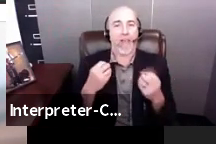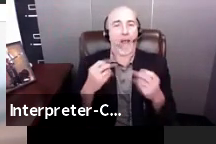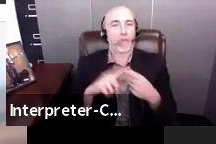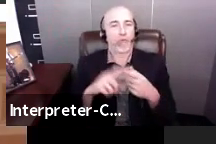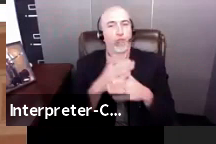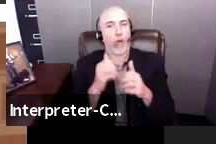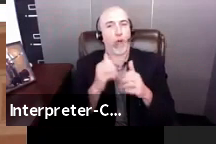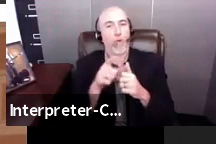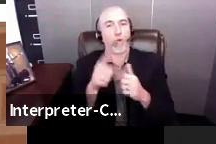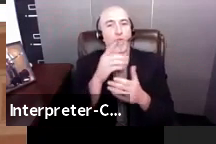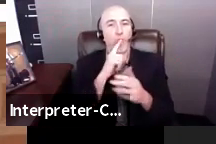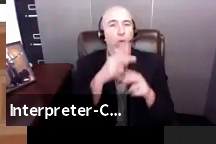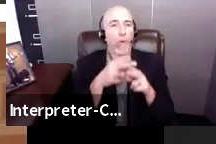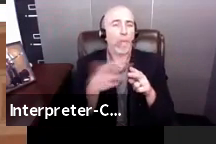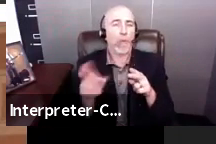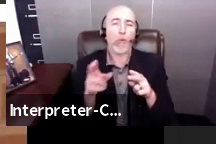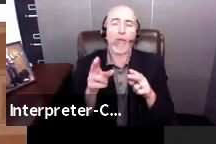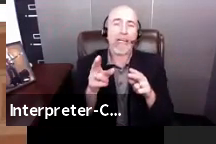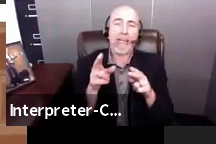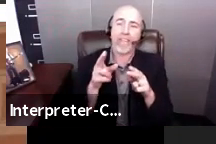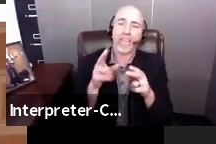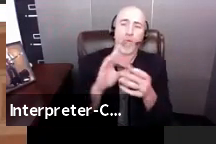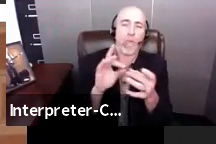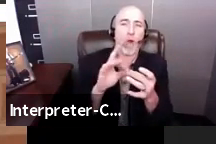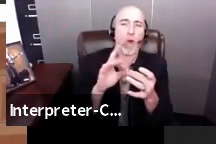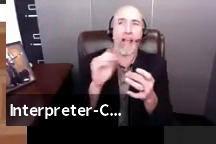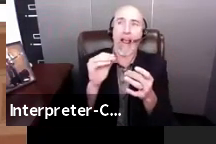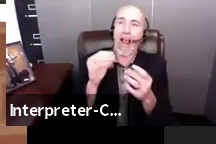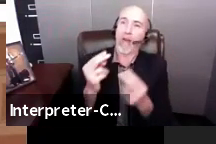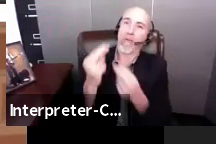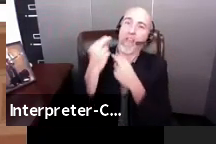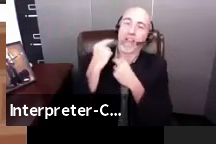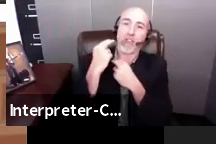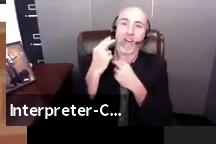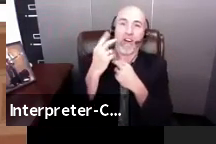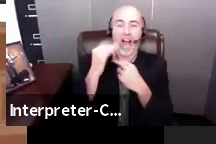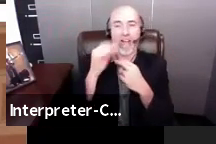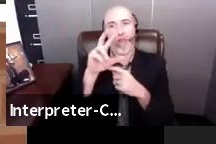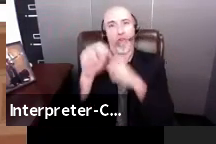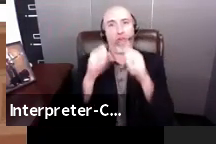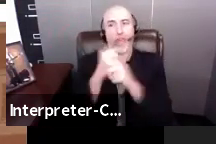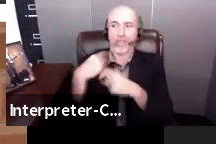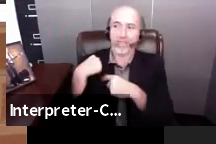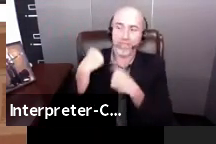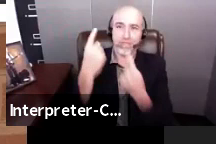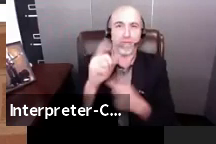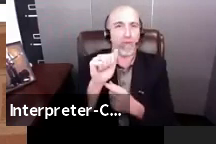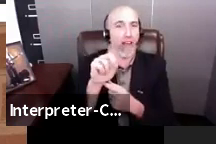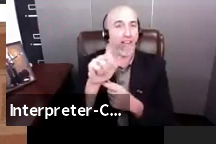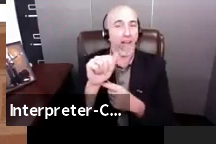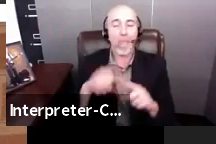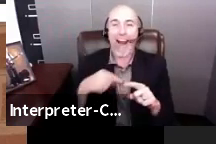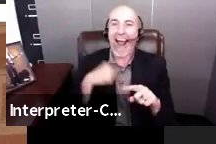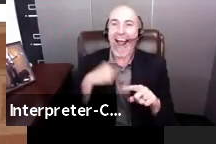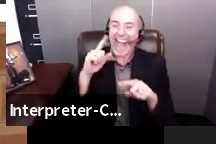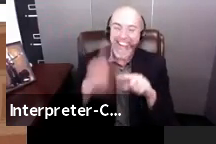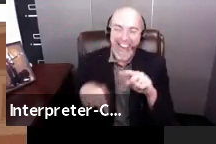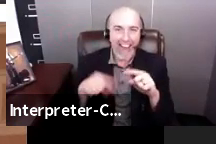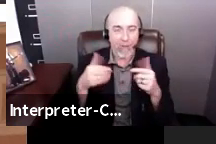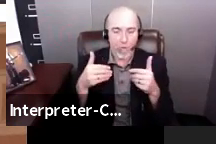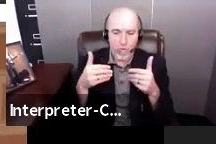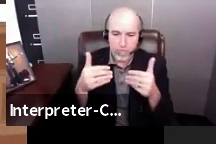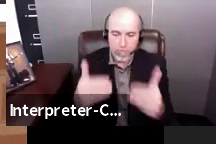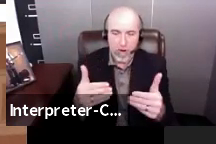and reflections on the 30th anniversary of the Americans with Disabilities Act. But I can't go on without